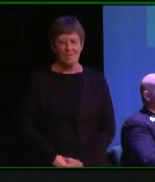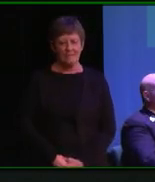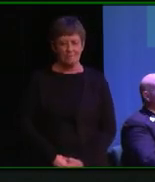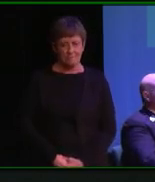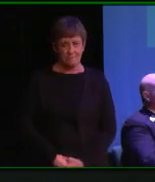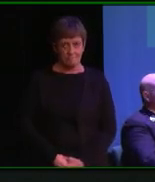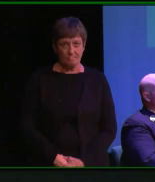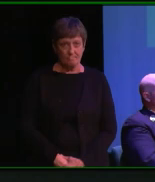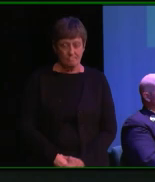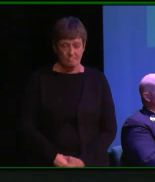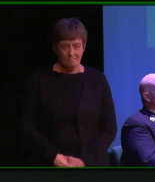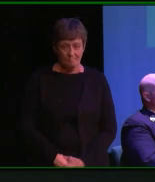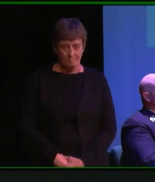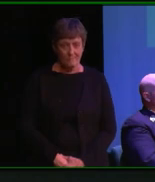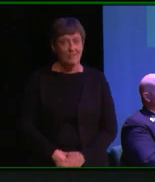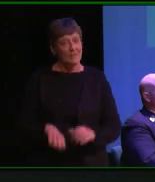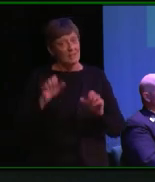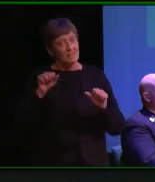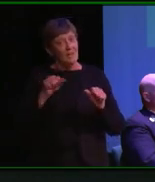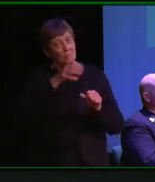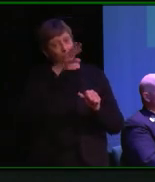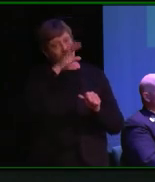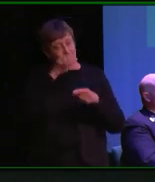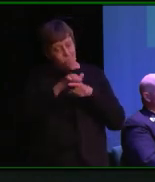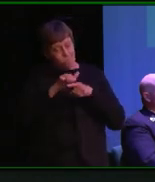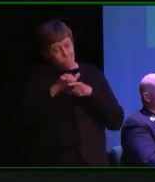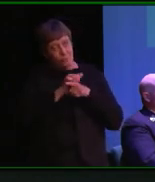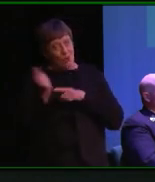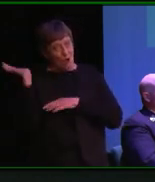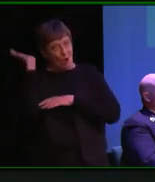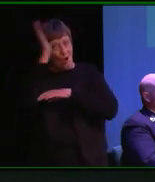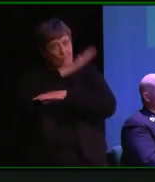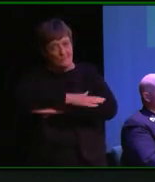Yes, I was working on that one all day, so.